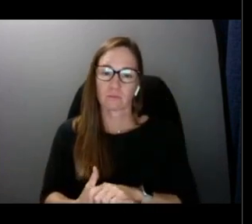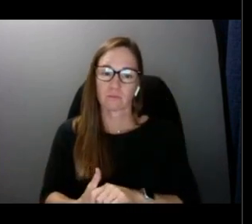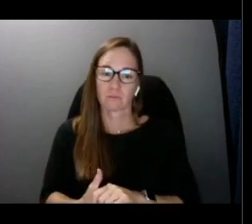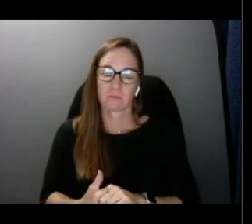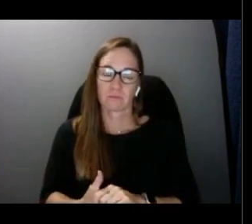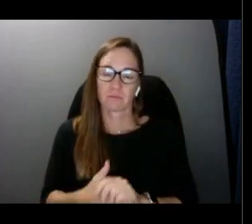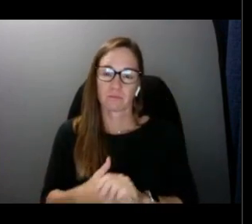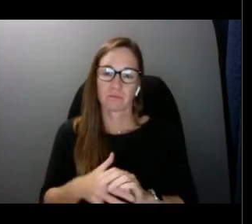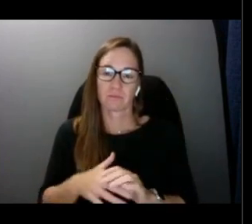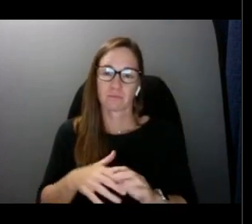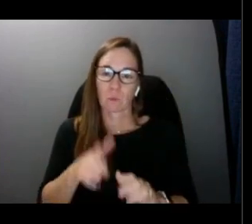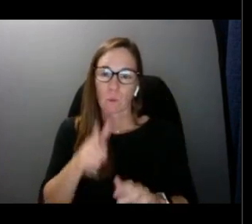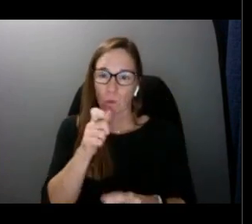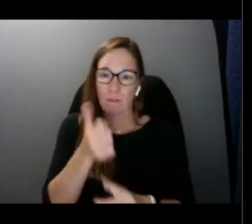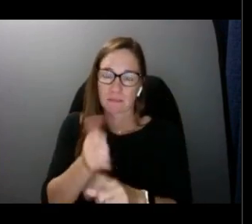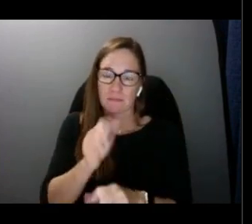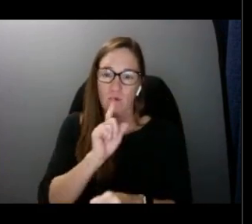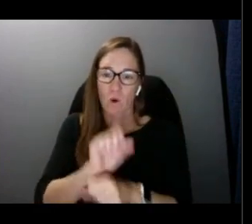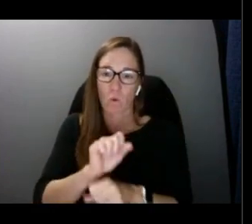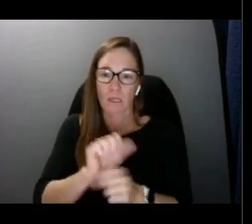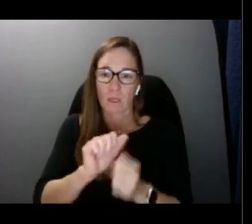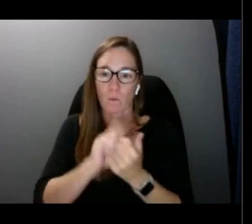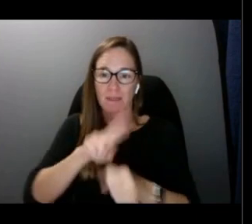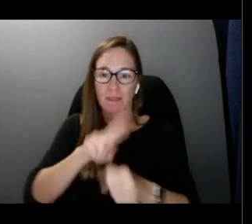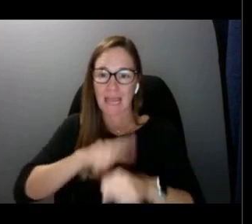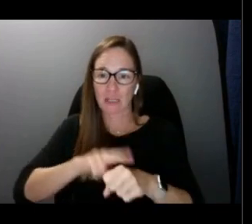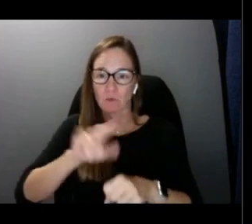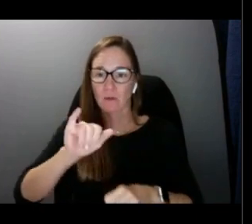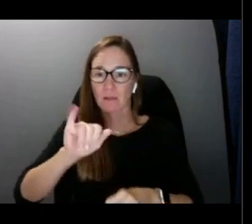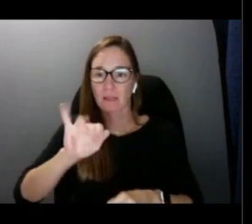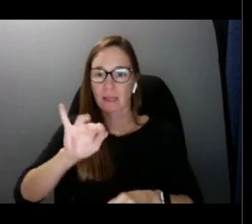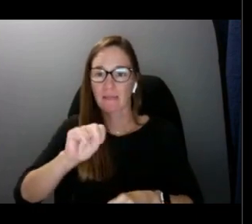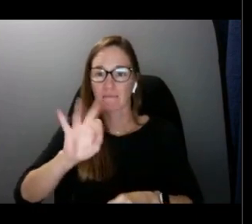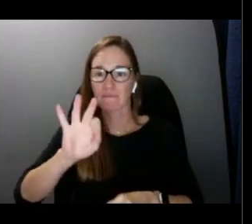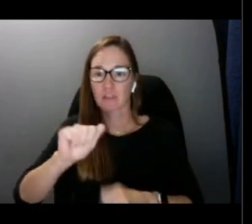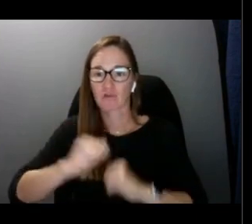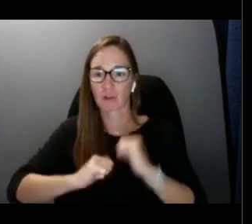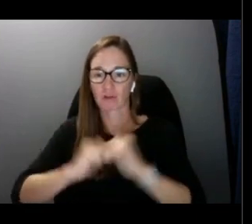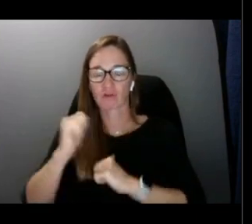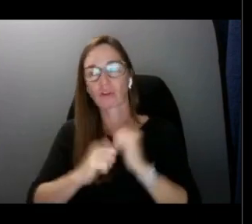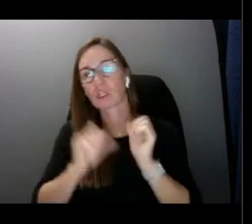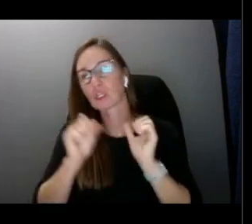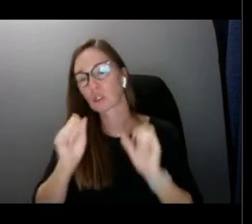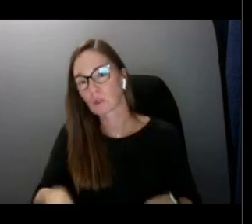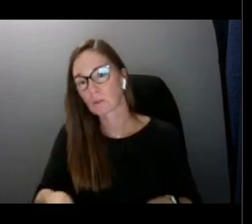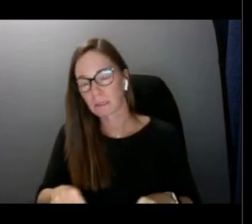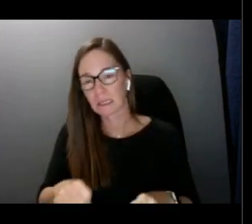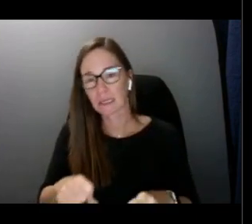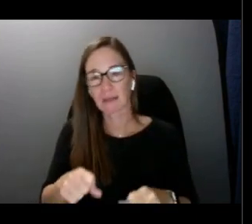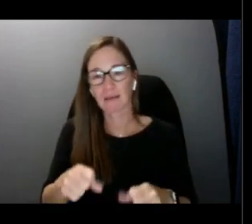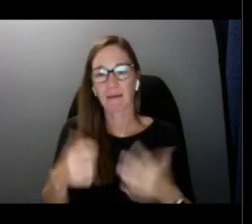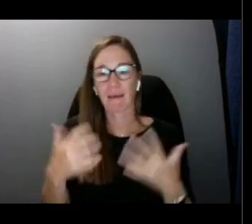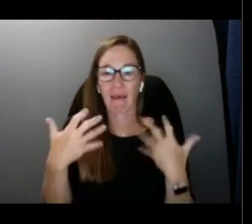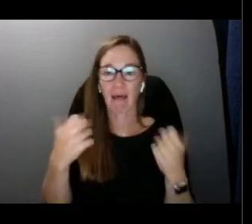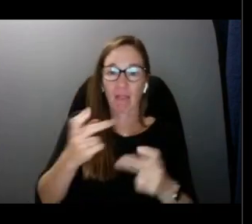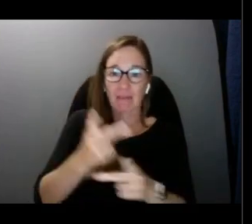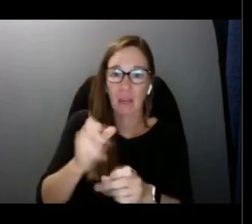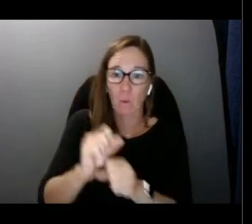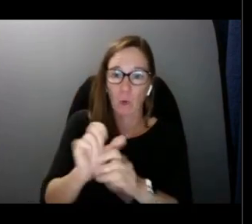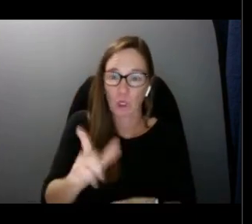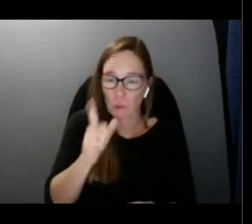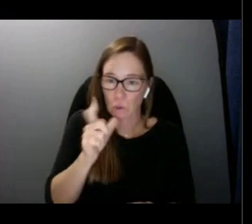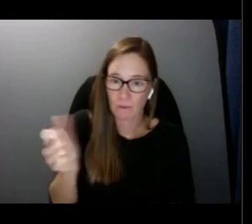who are working with natural infrastructure. It could be health workers who